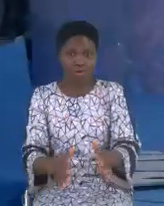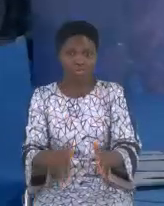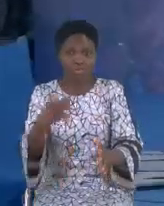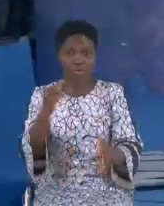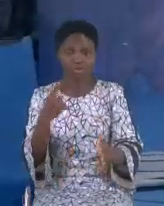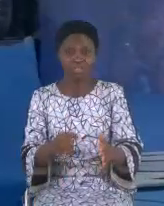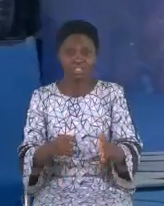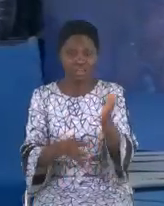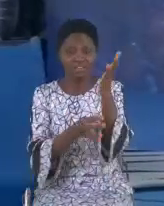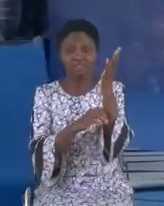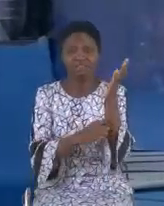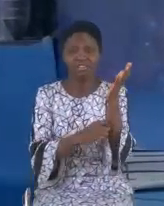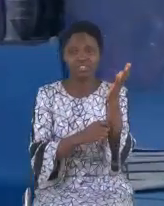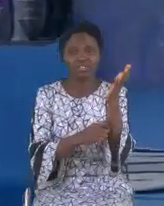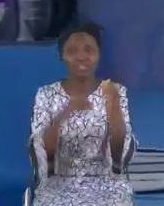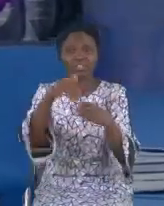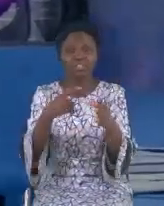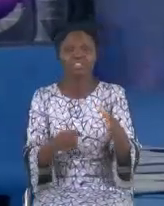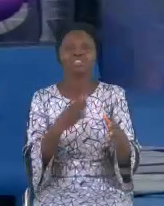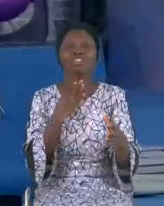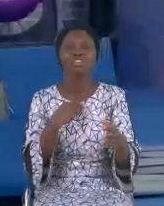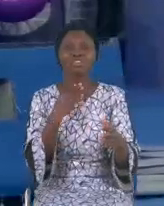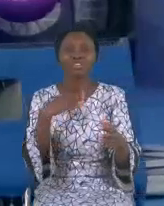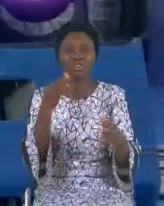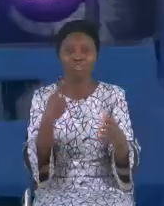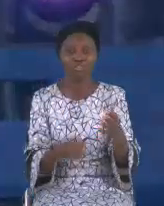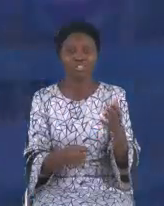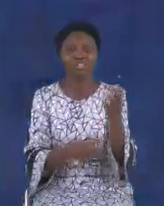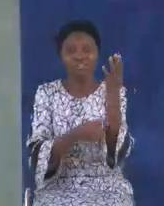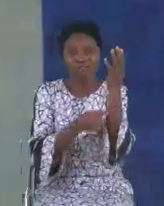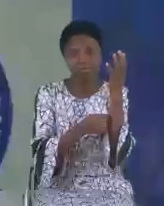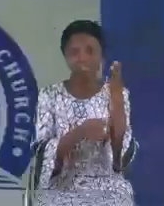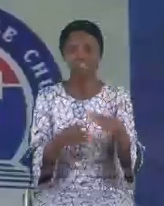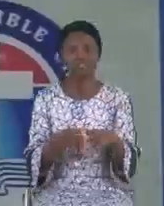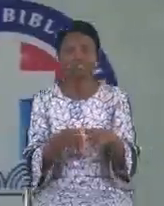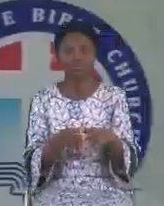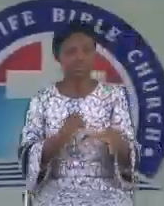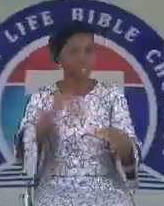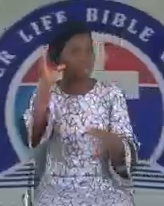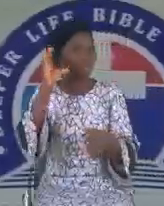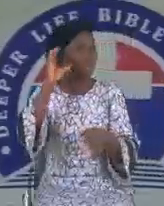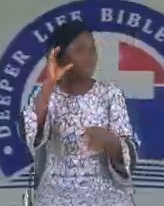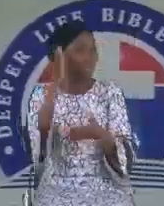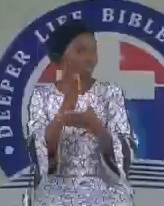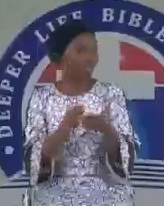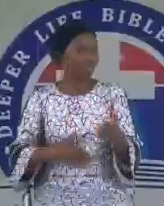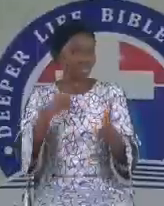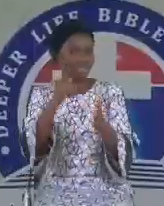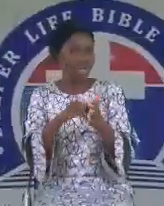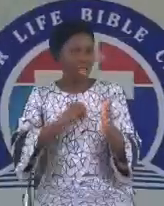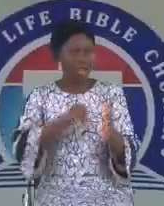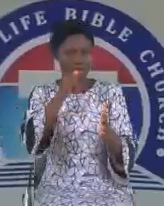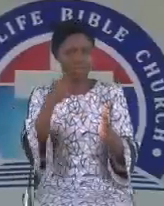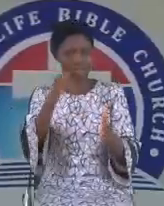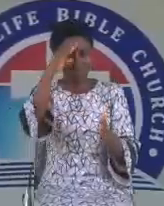lust of the flesh. I hear somebody bragging and saying, you know, I'm a man, and any woman I want